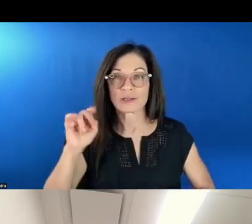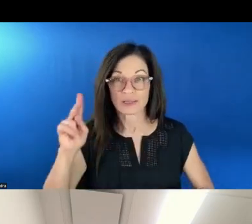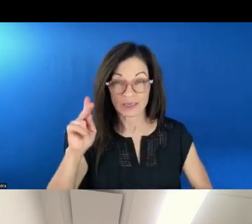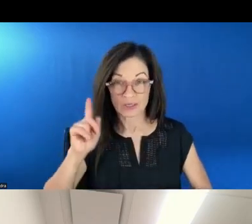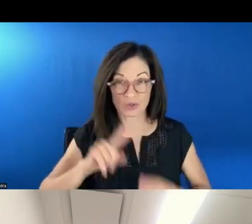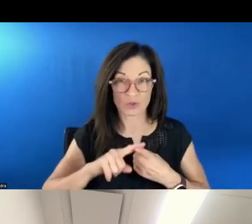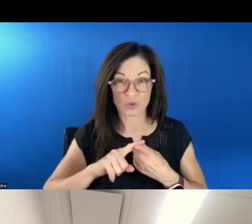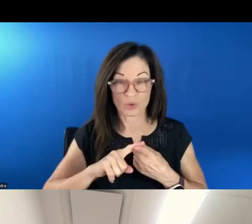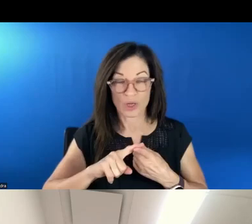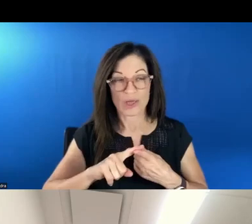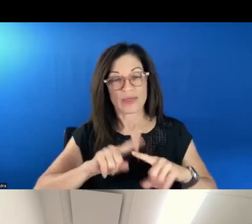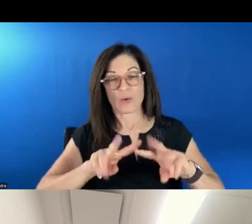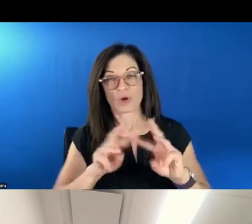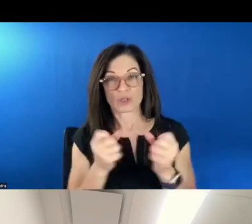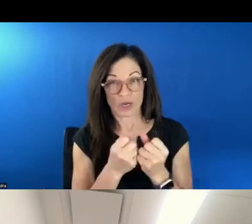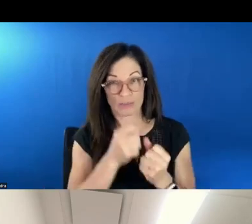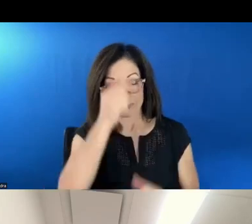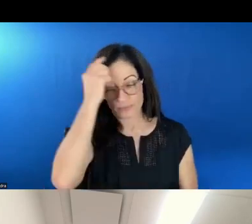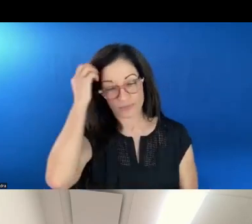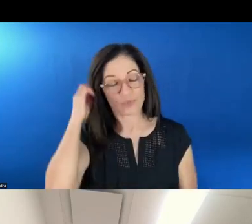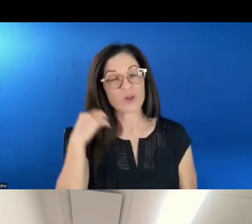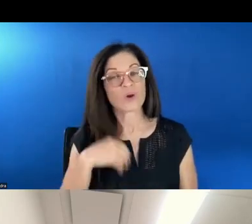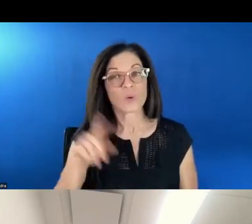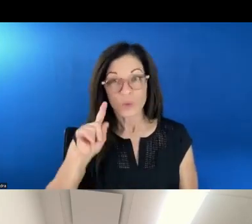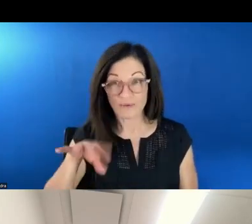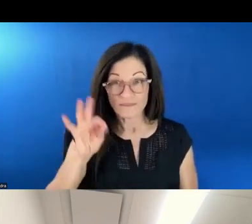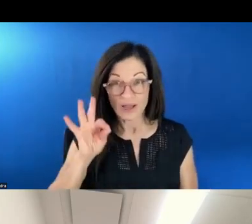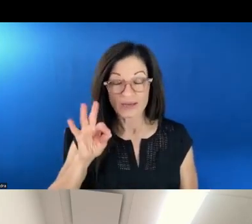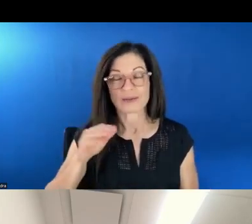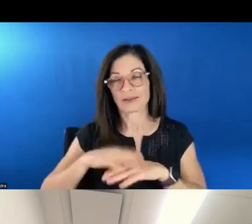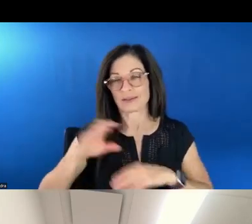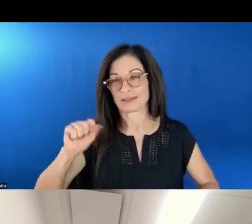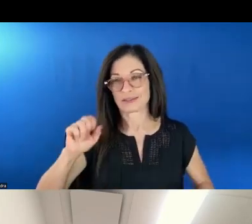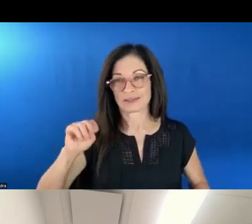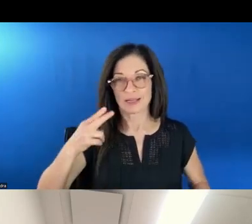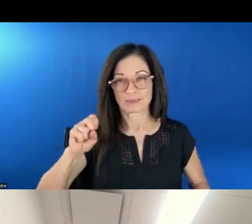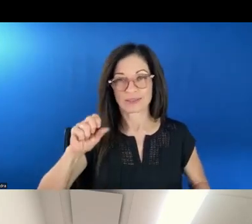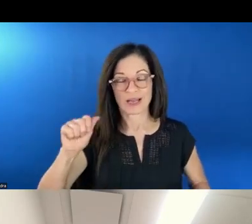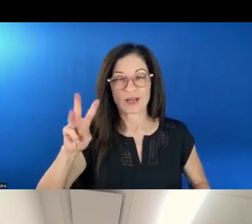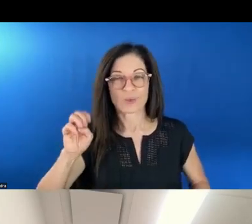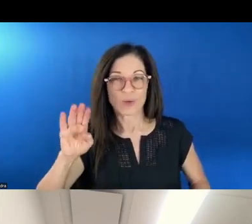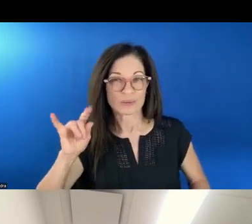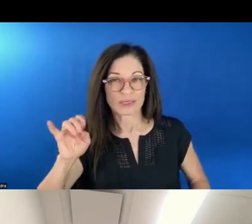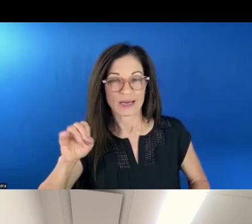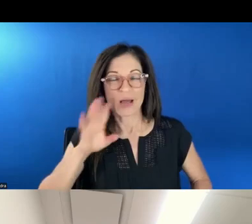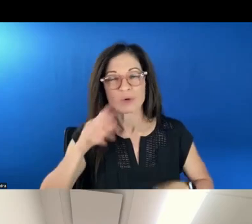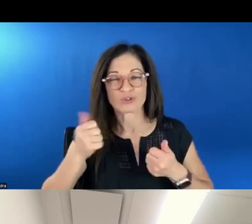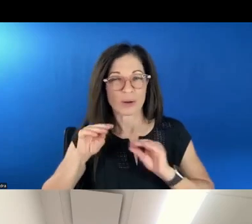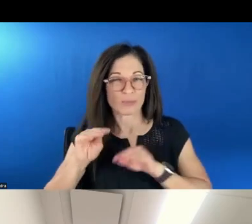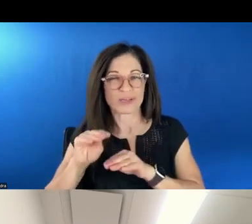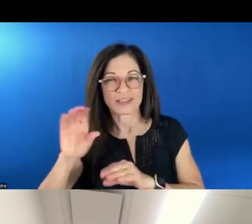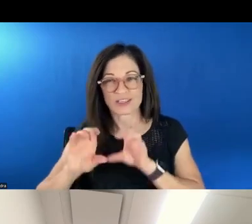recorded workshop, can be found on the SAMHSA website, and I'm going to try to put that into the